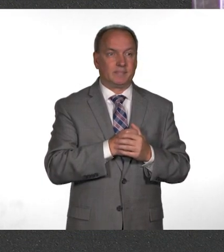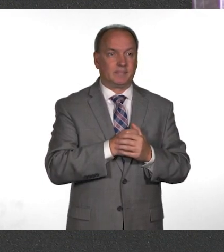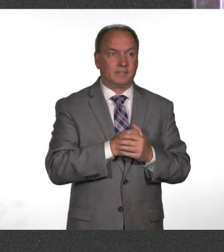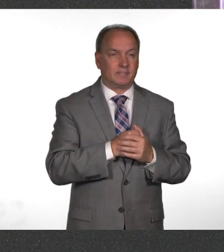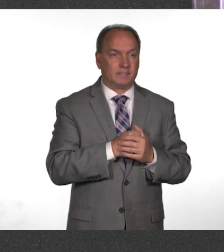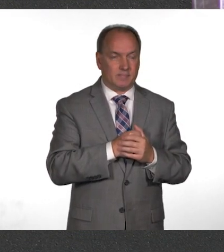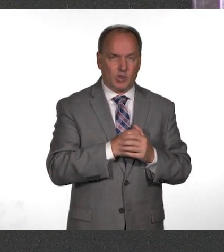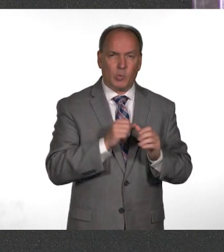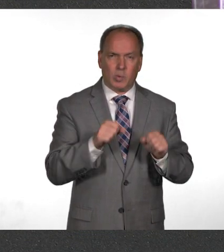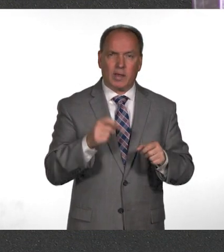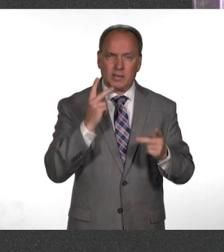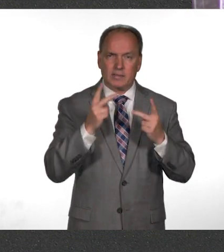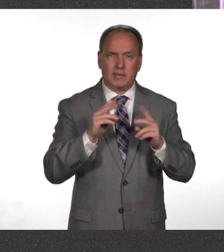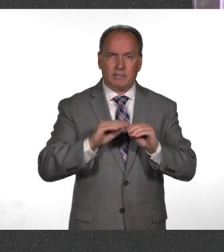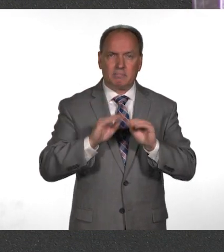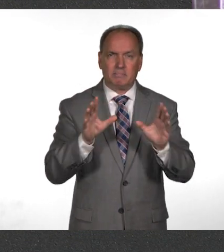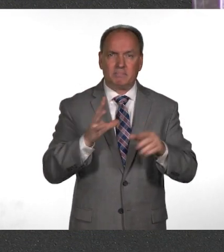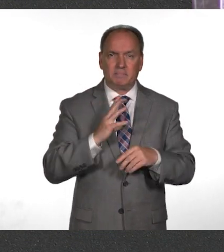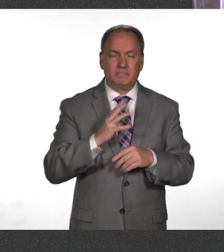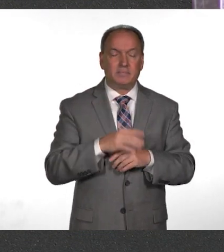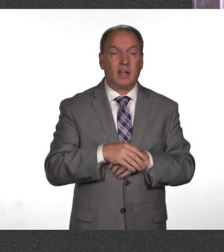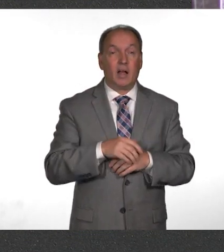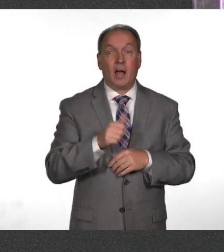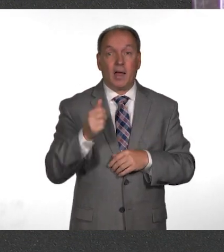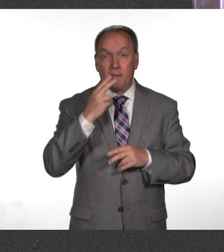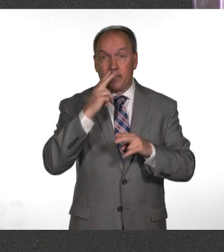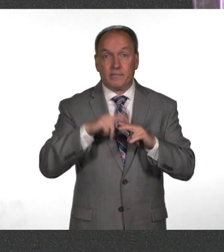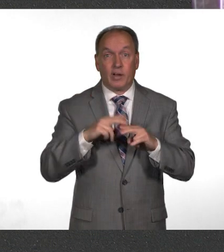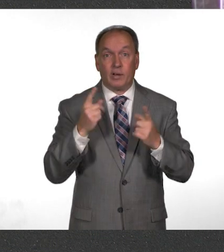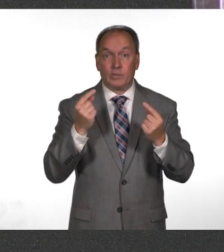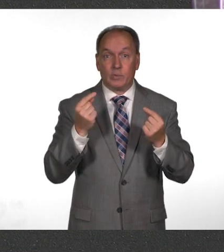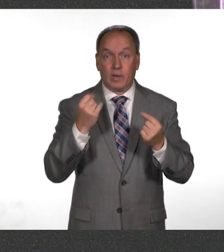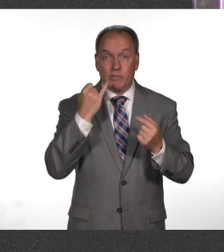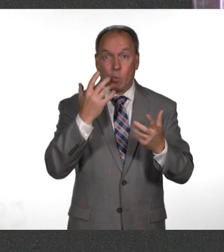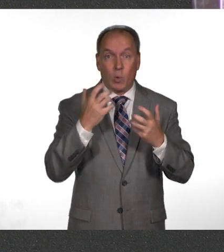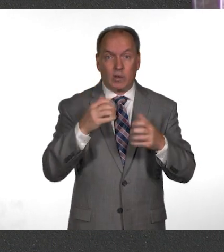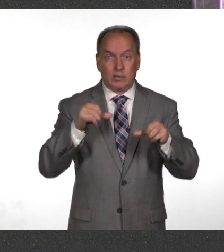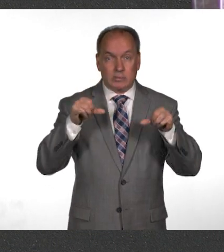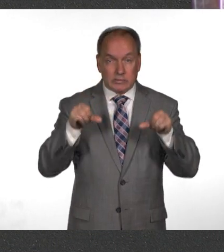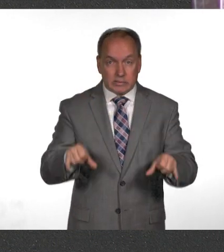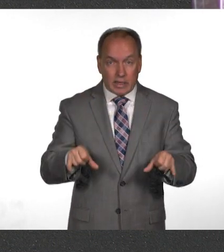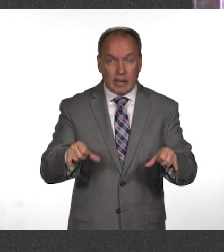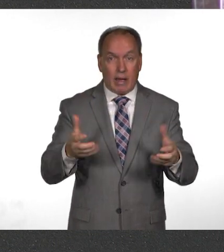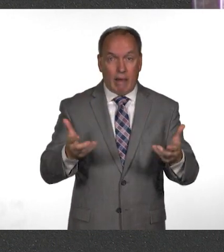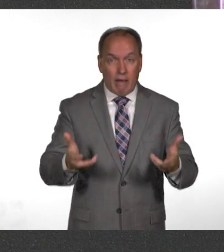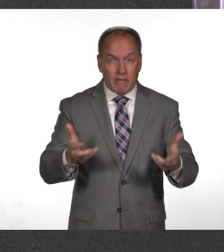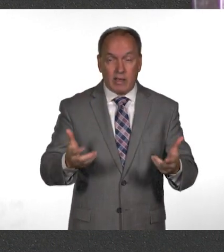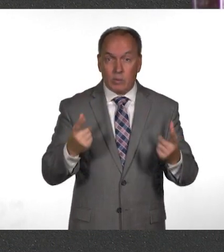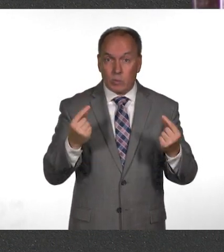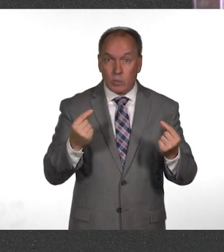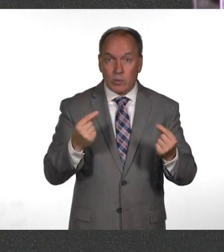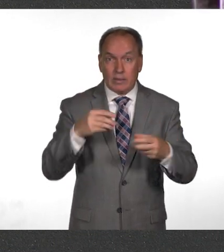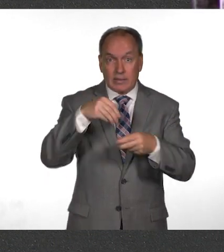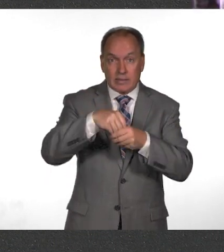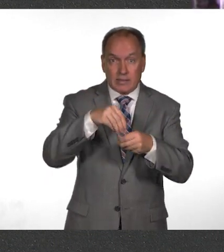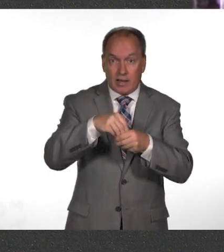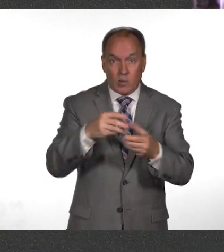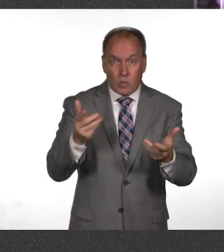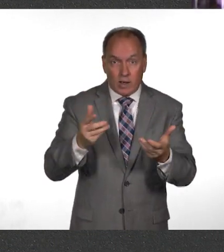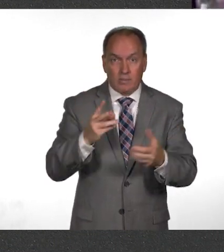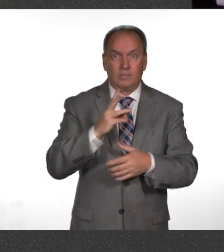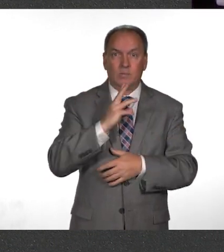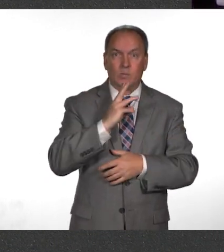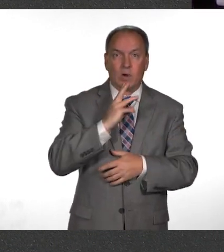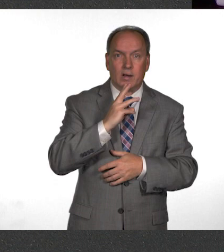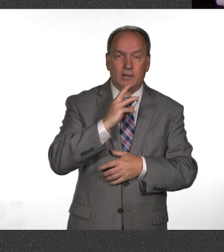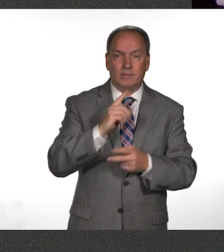So you can see those pretty well. Another fun thing to do is if you want them to be a little bit heavier so they don't fall over so easily, you can